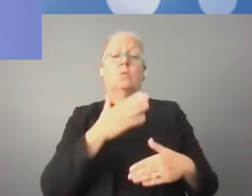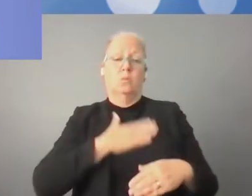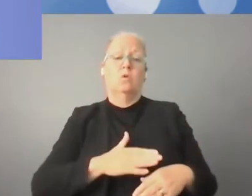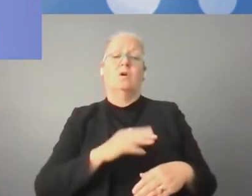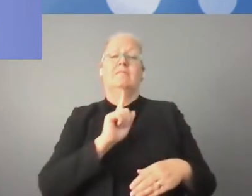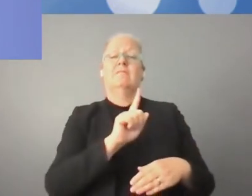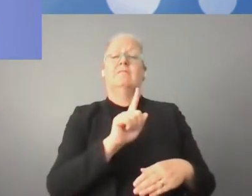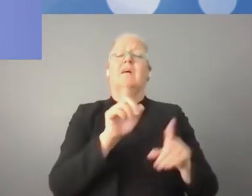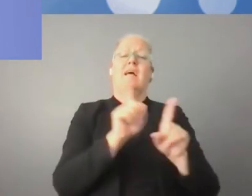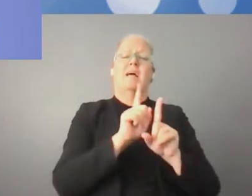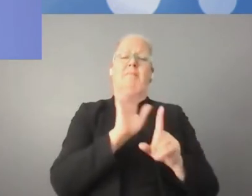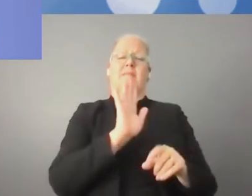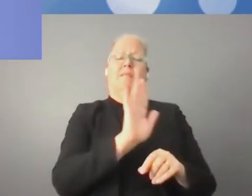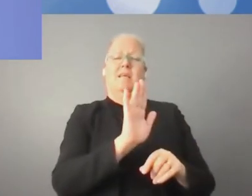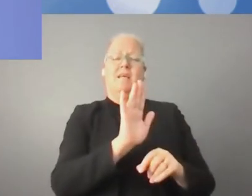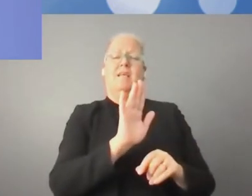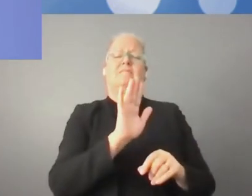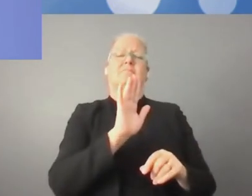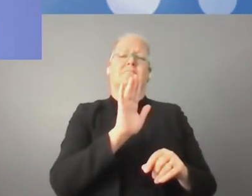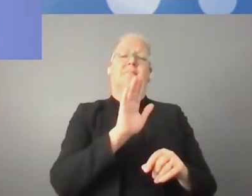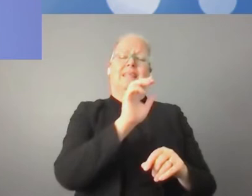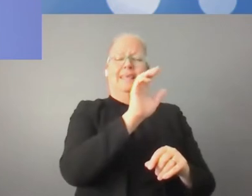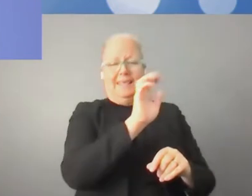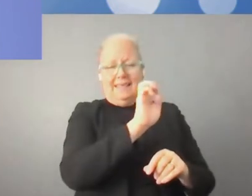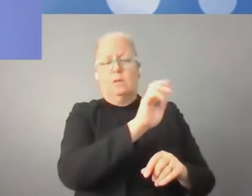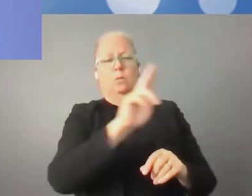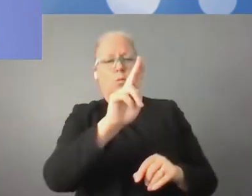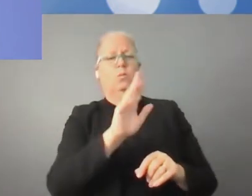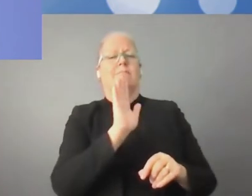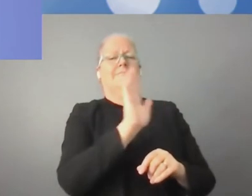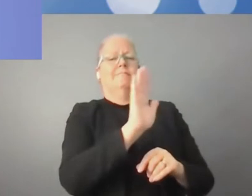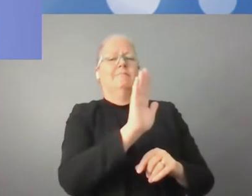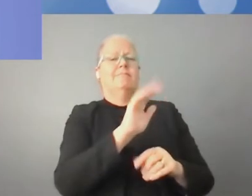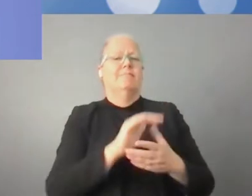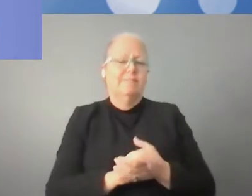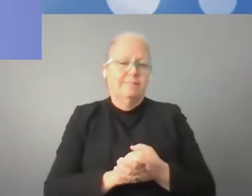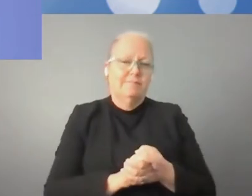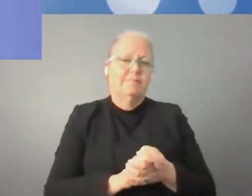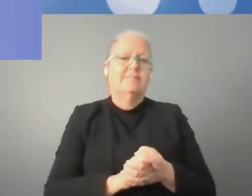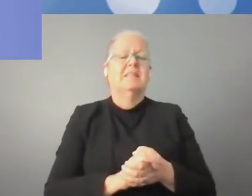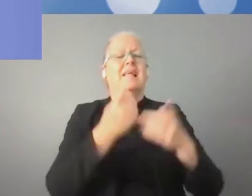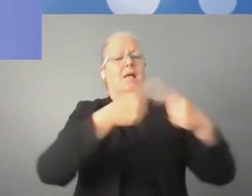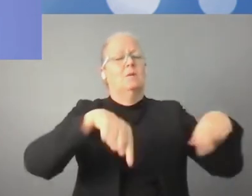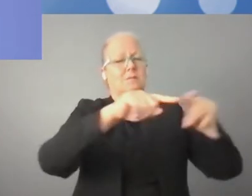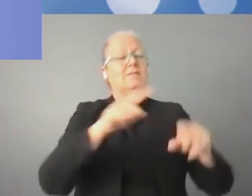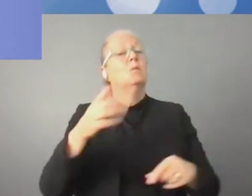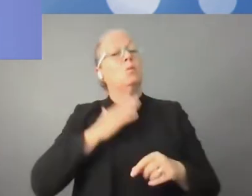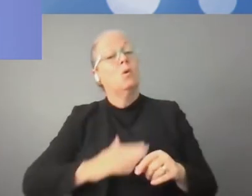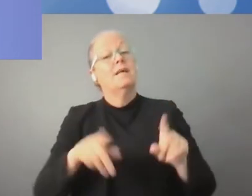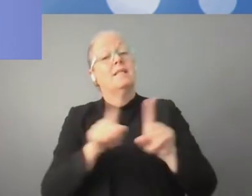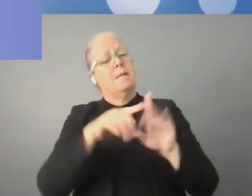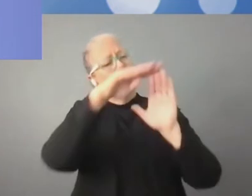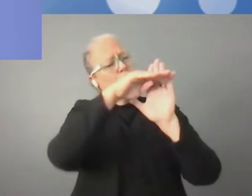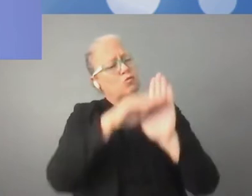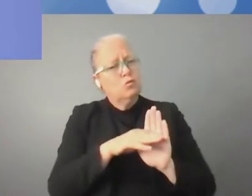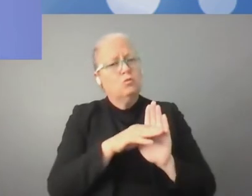council but also the artificial intelligence act it's going to establish rules for what you can and what you cannot